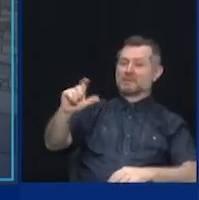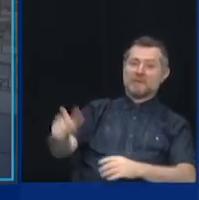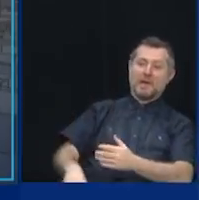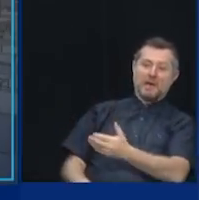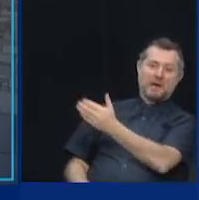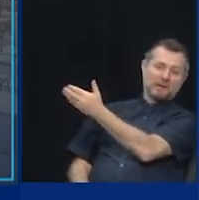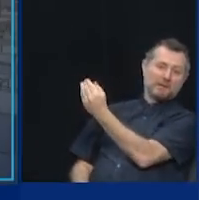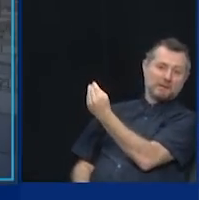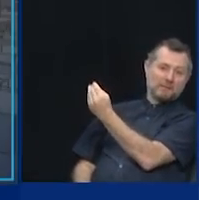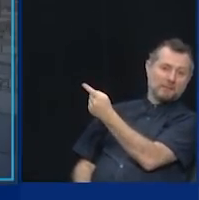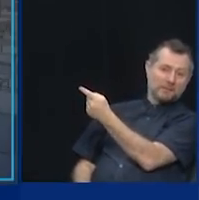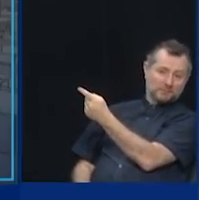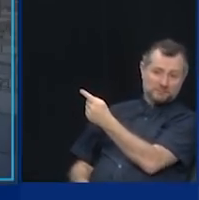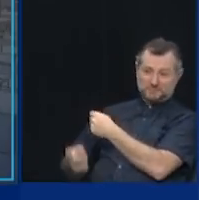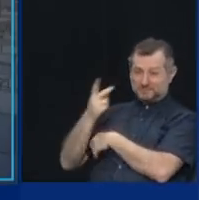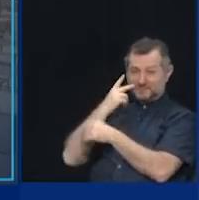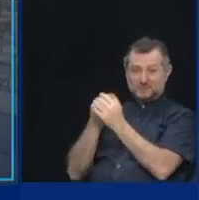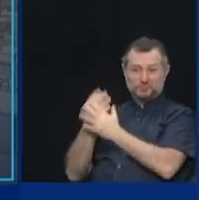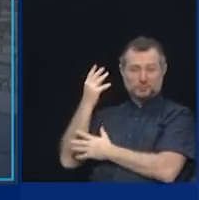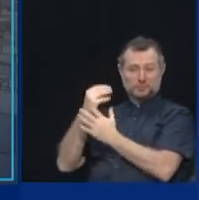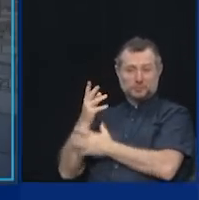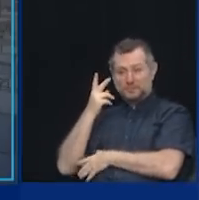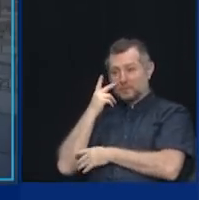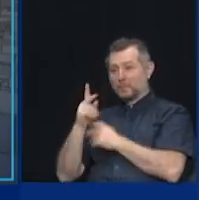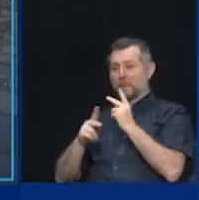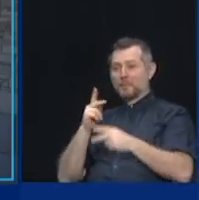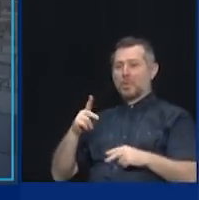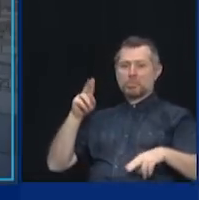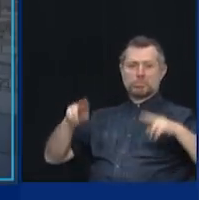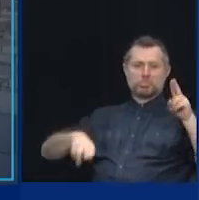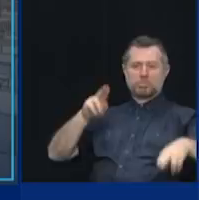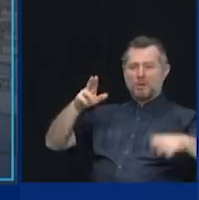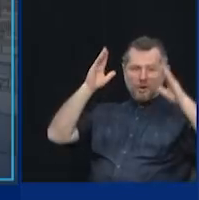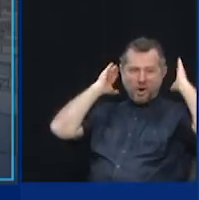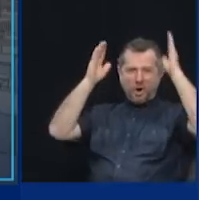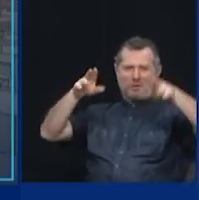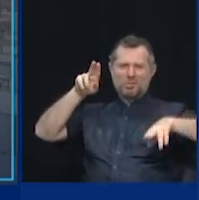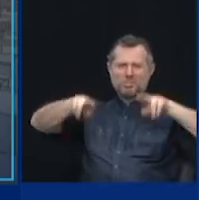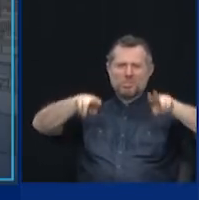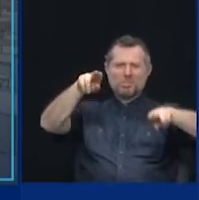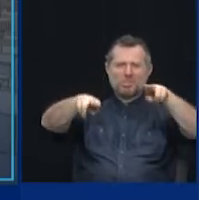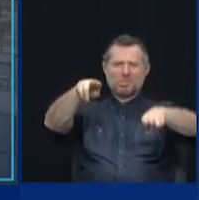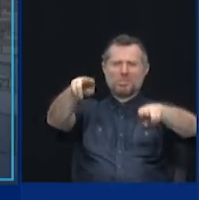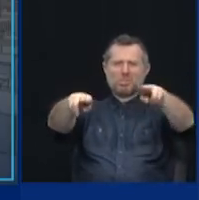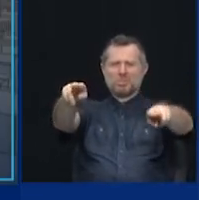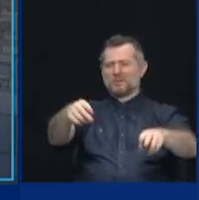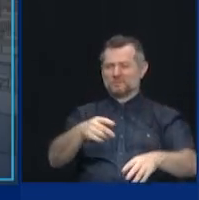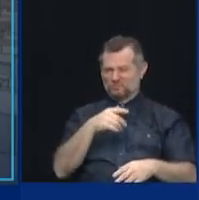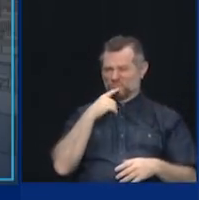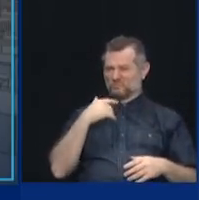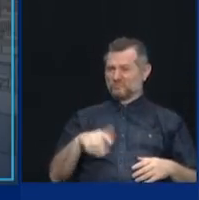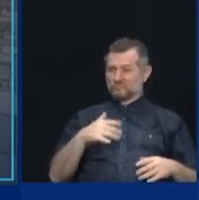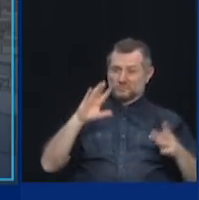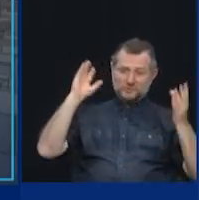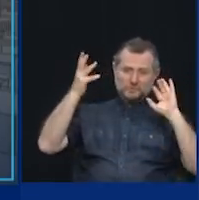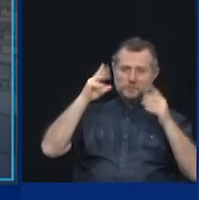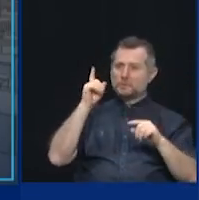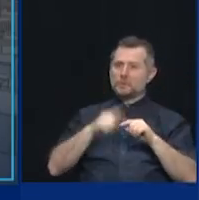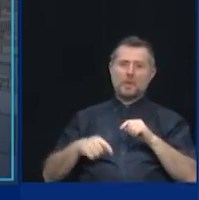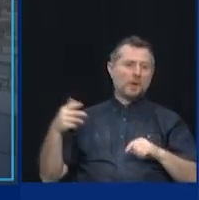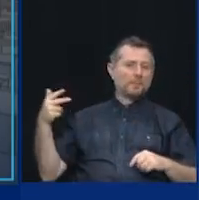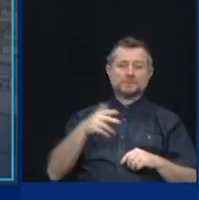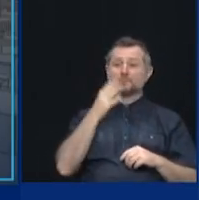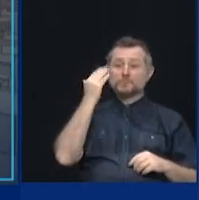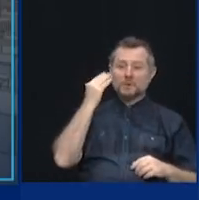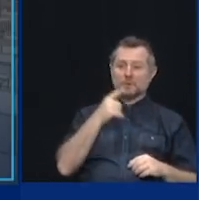now you have people dying in hallways. You have ambulances don't come because they have nowhere to bring you. That,